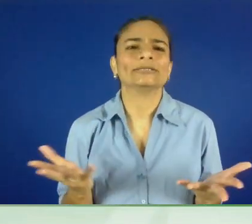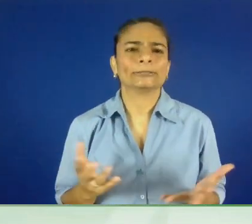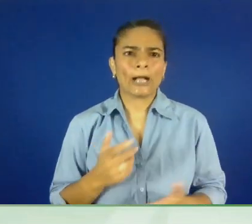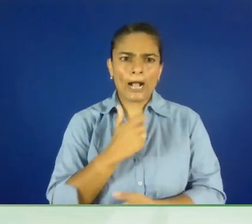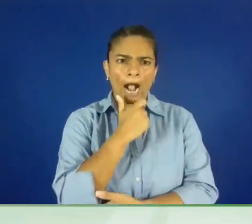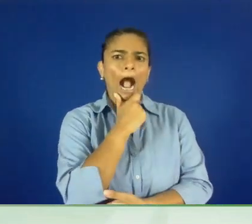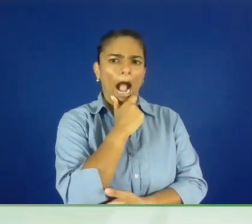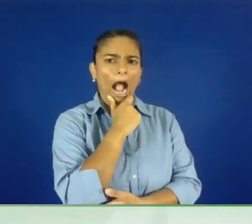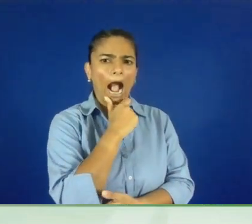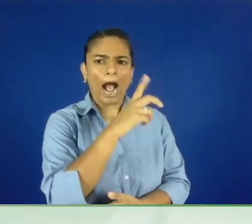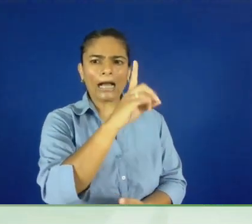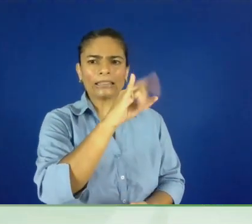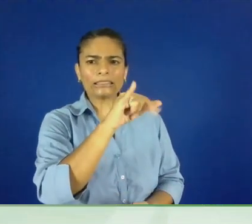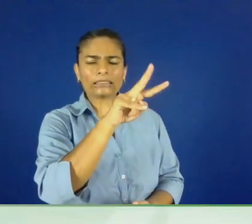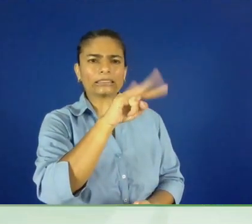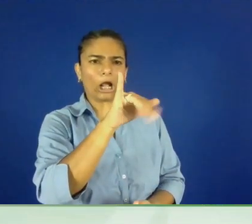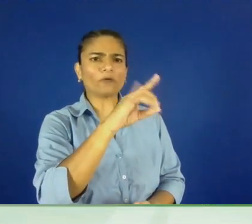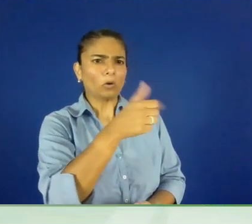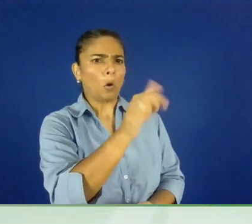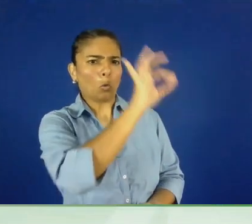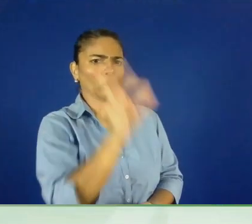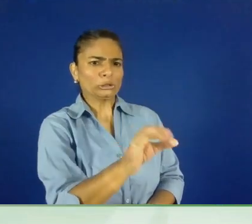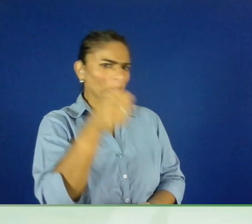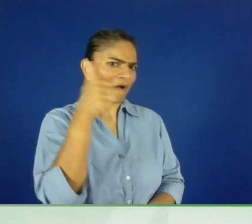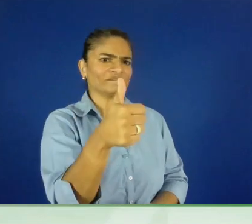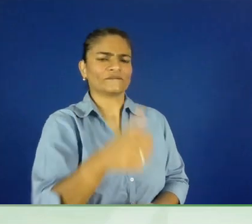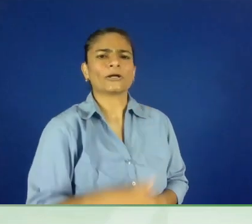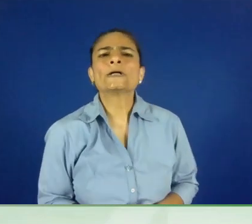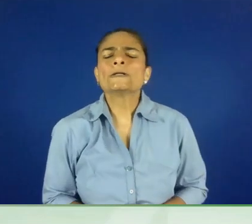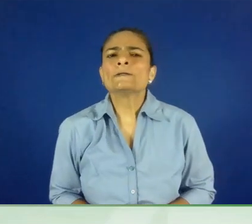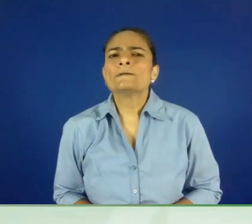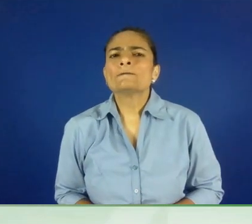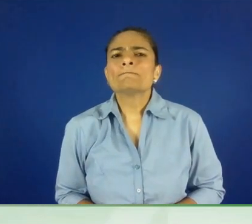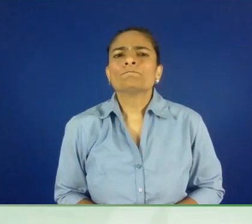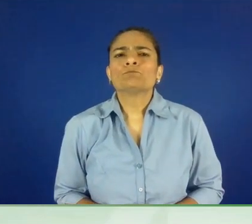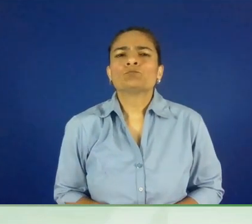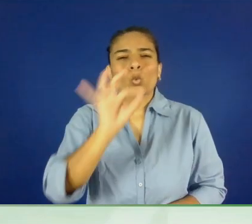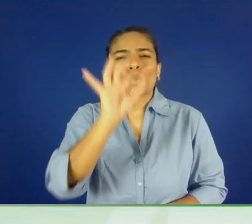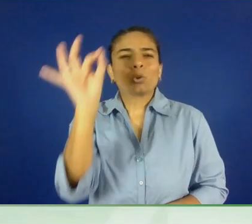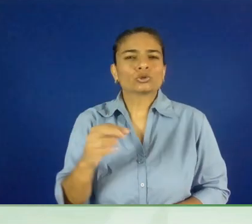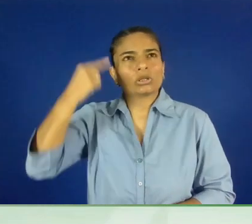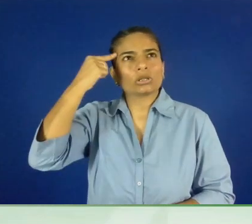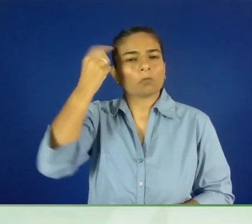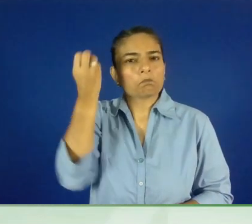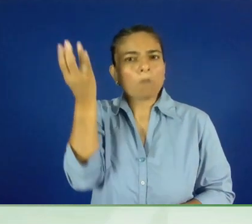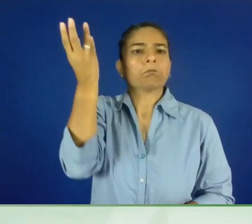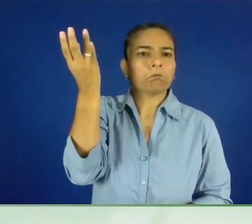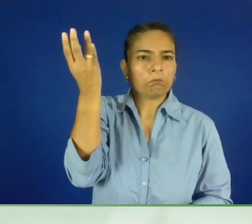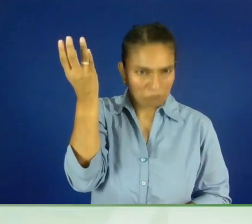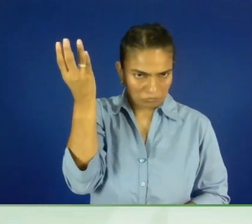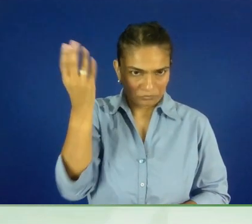of the previous panel, is actually that how can we make sure